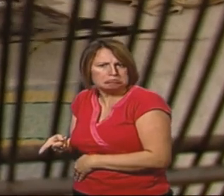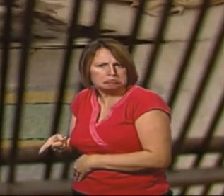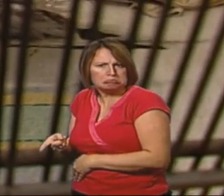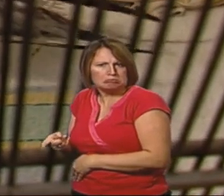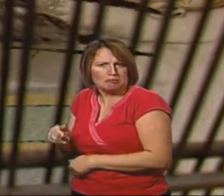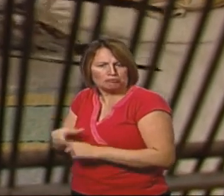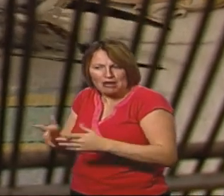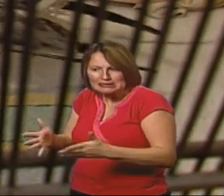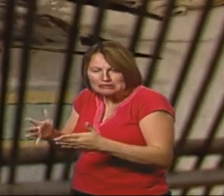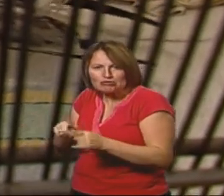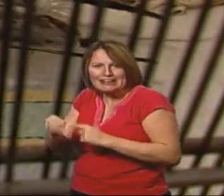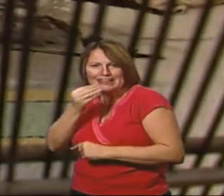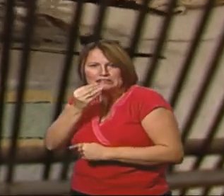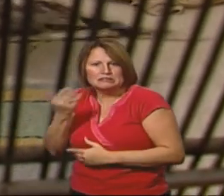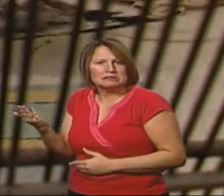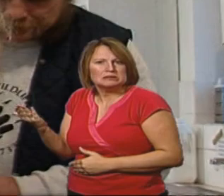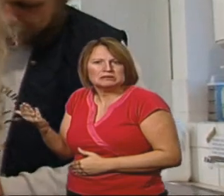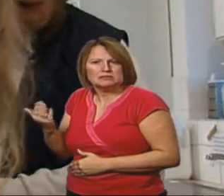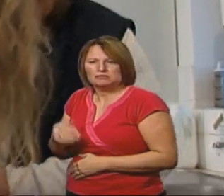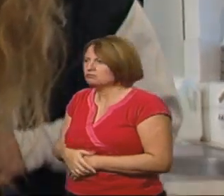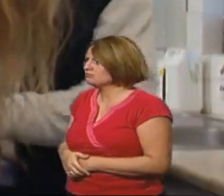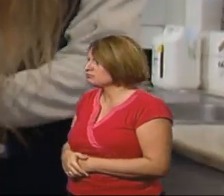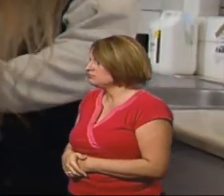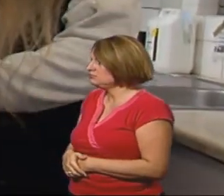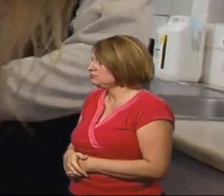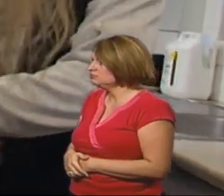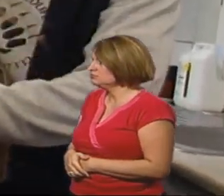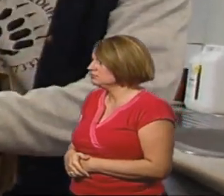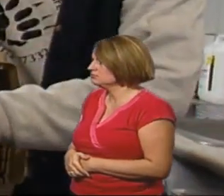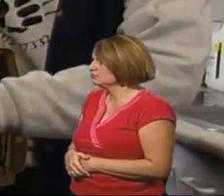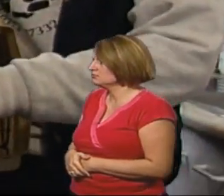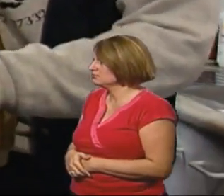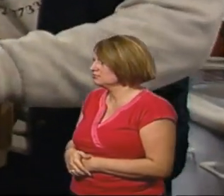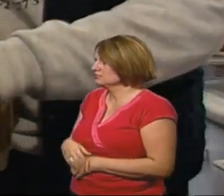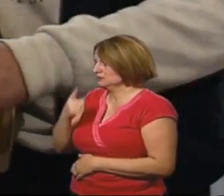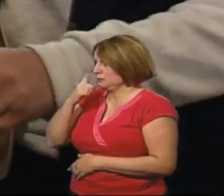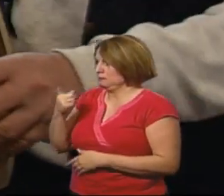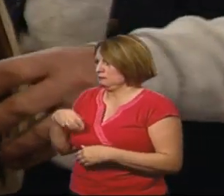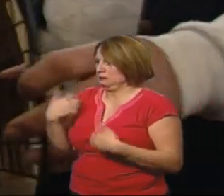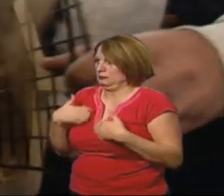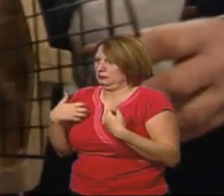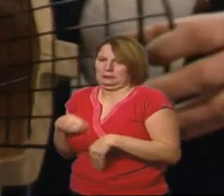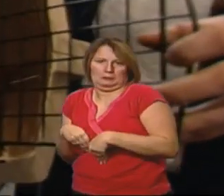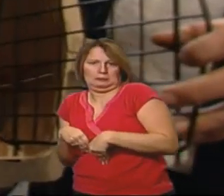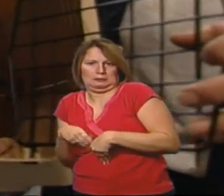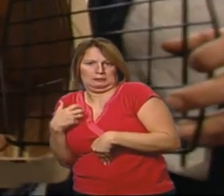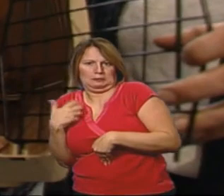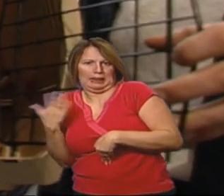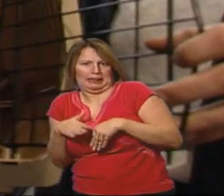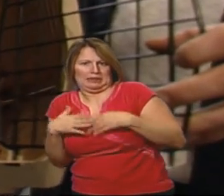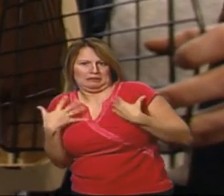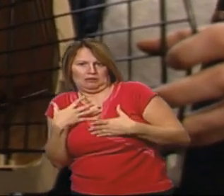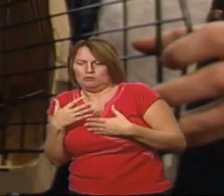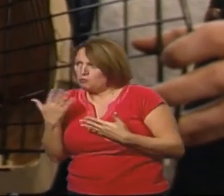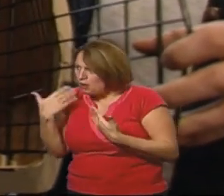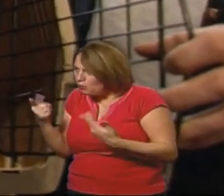He's not eating all that well. It might help him to eat, actually. Bit different to this one. Yes, he is, isn't he? This one looks absolutely spanking, doesn't it? Considering he's... So where are